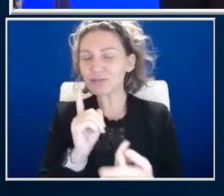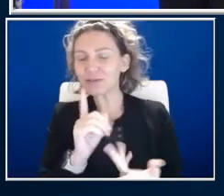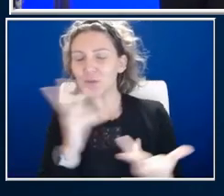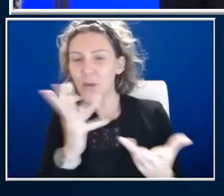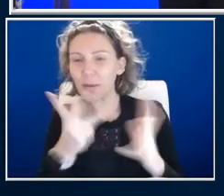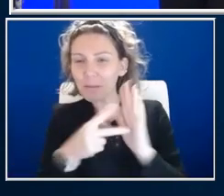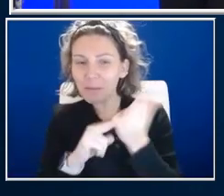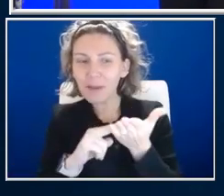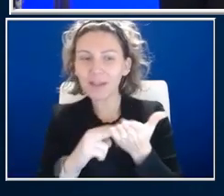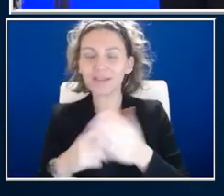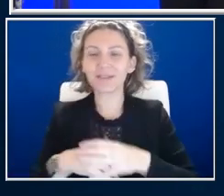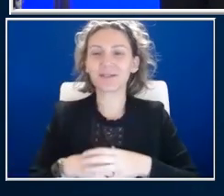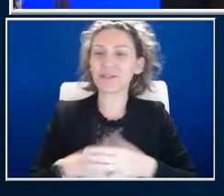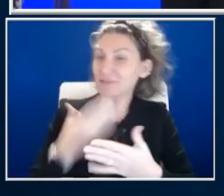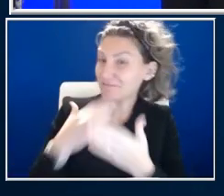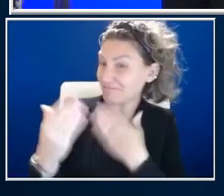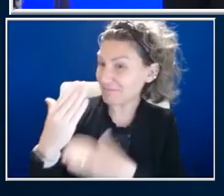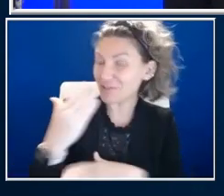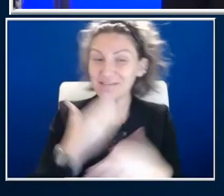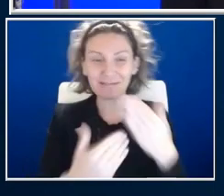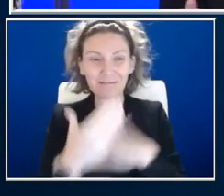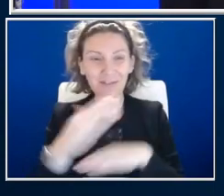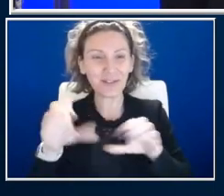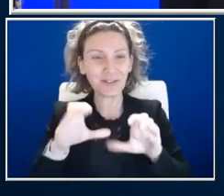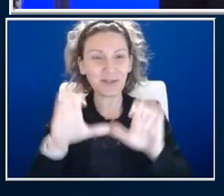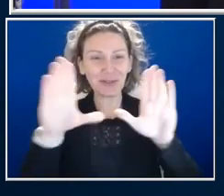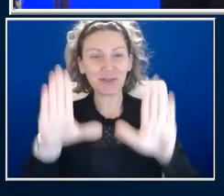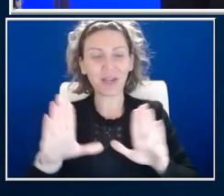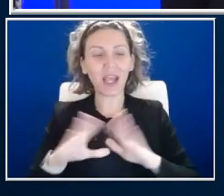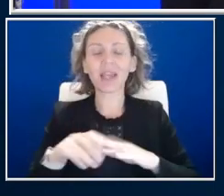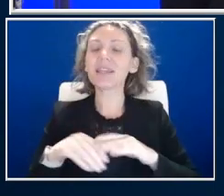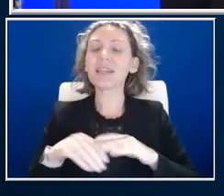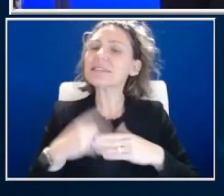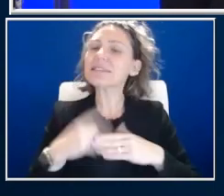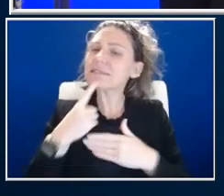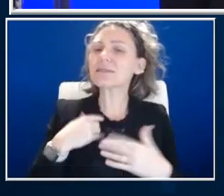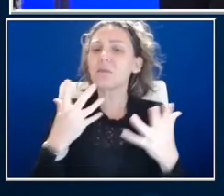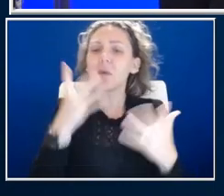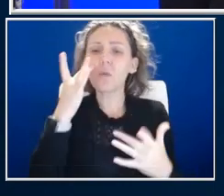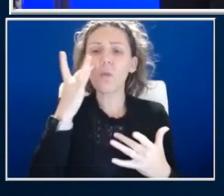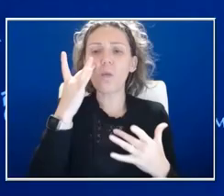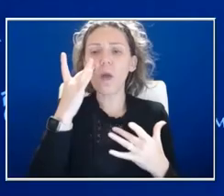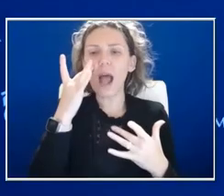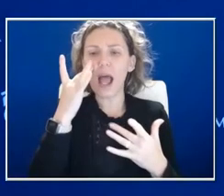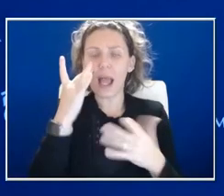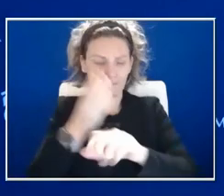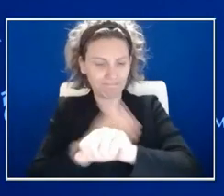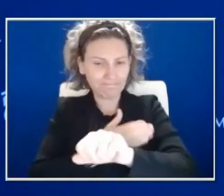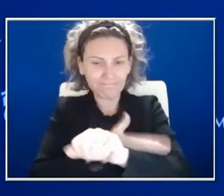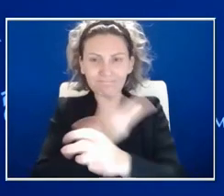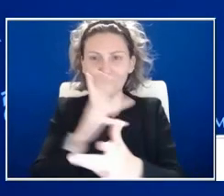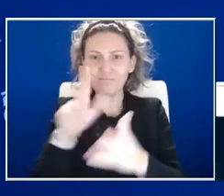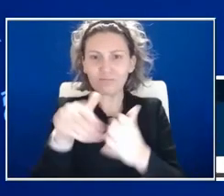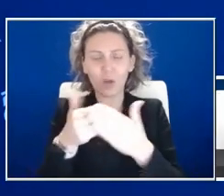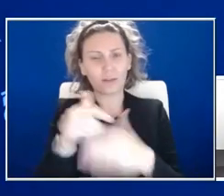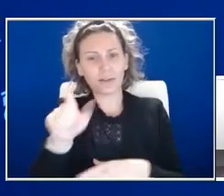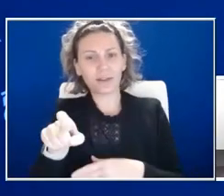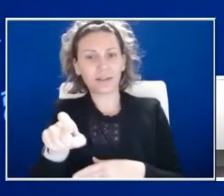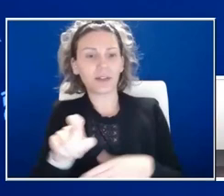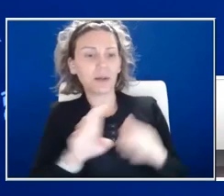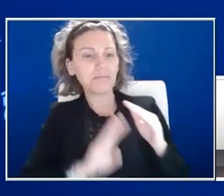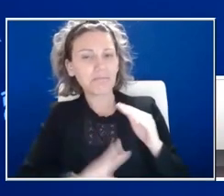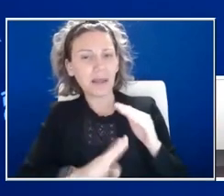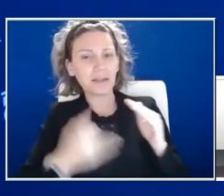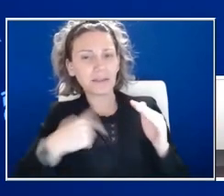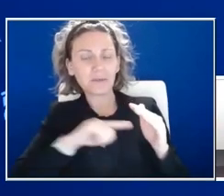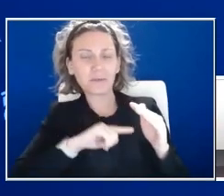yeah, it's good to be here. I'm doing great. Good to see you. So first, just tell us, why were these renovations so necessary? Really, basically, we had outgrown our previous